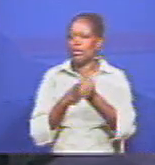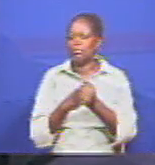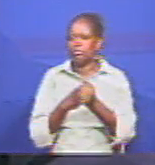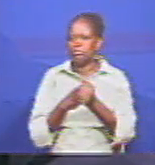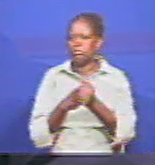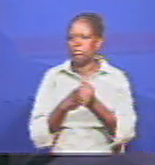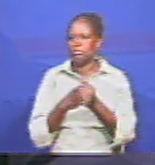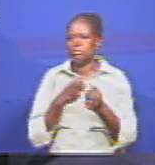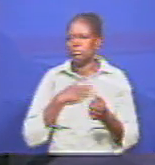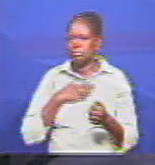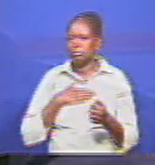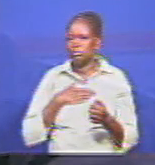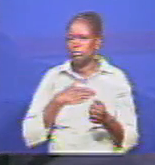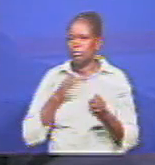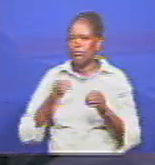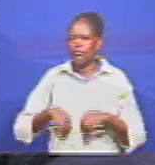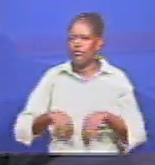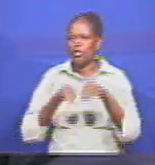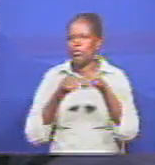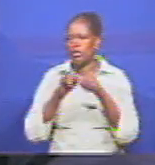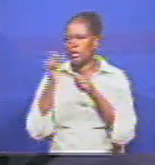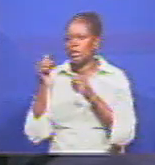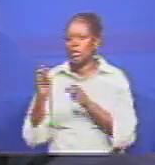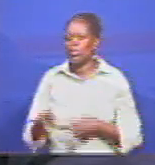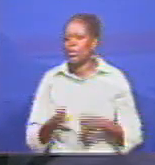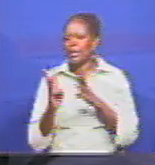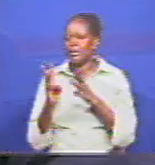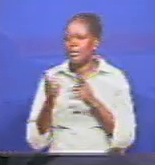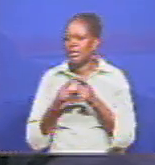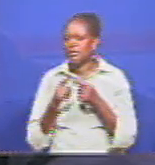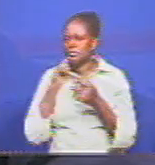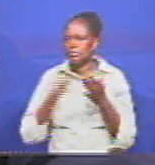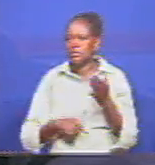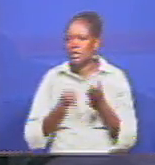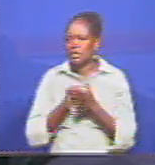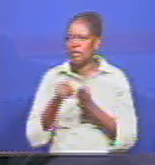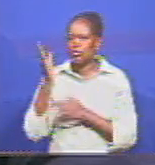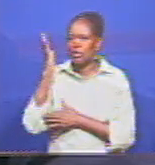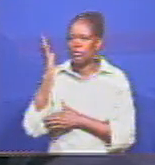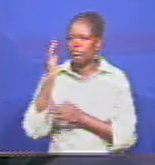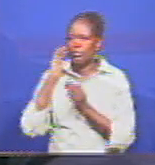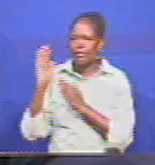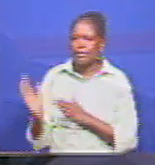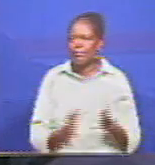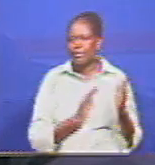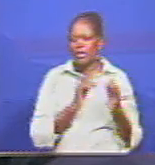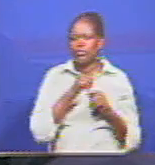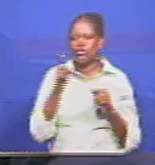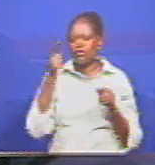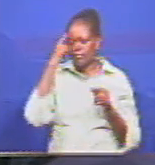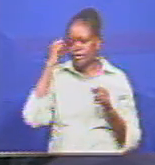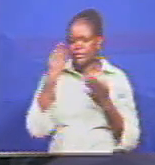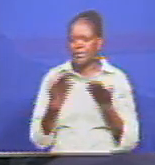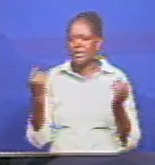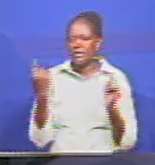to follow another way. Yes. He said to me that God is preparing you for something else.